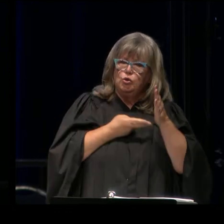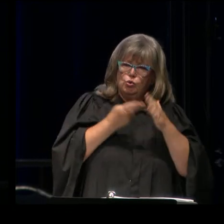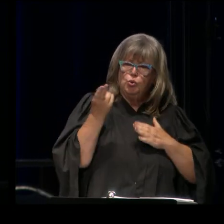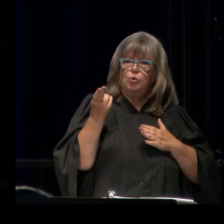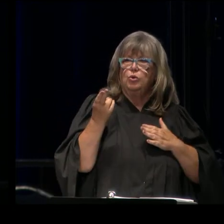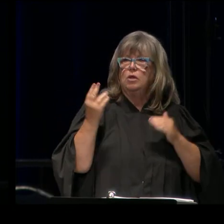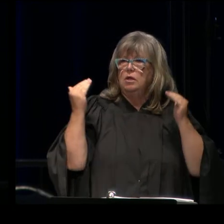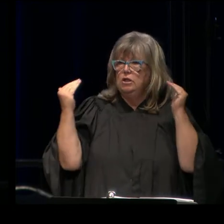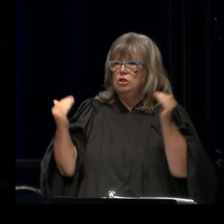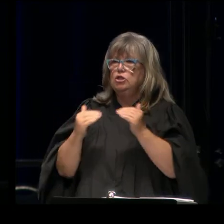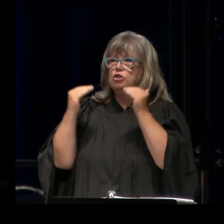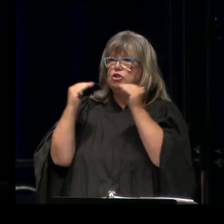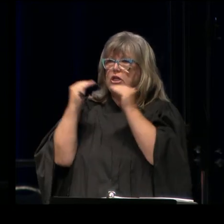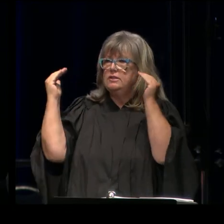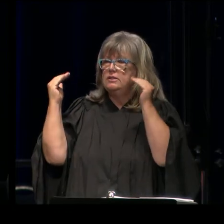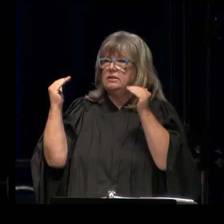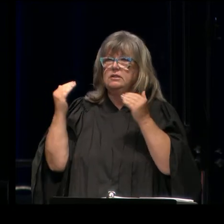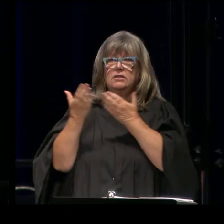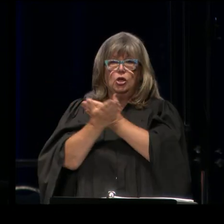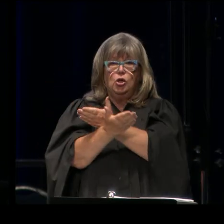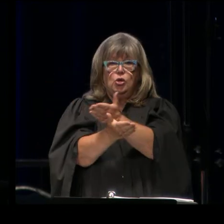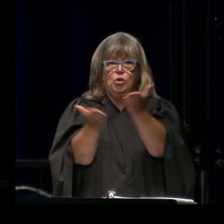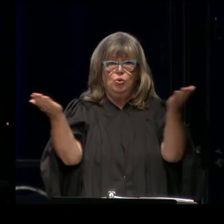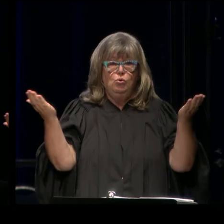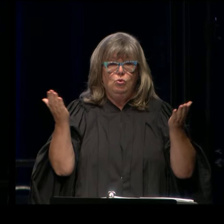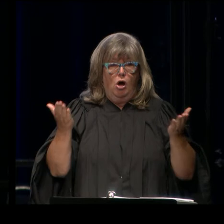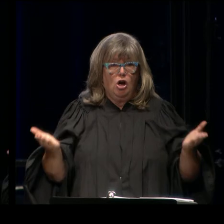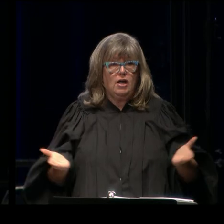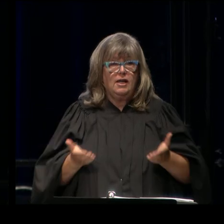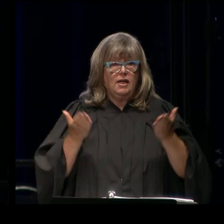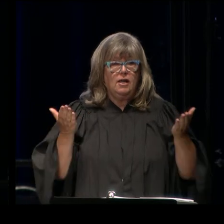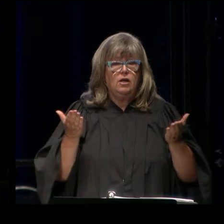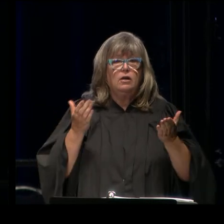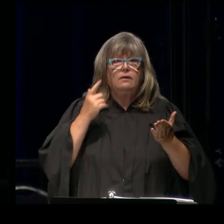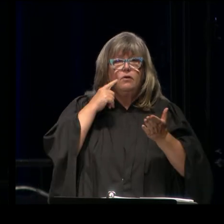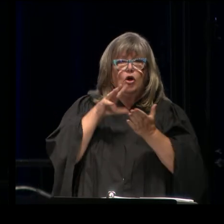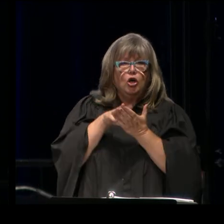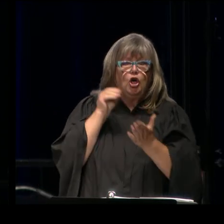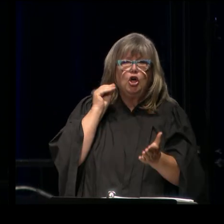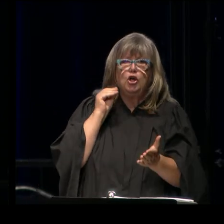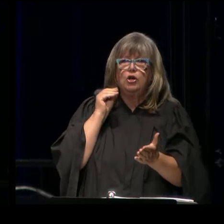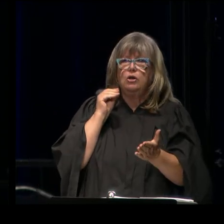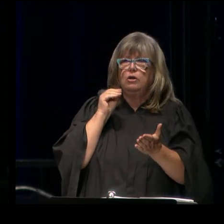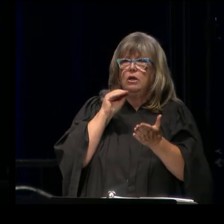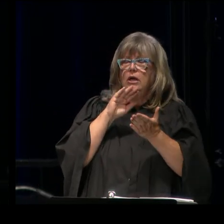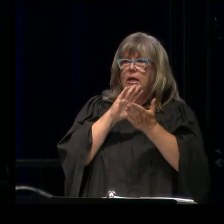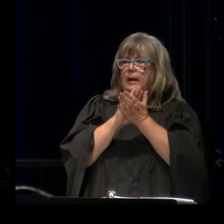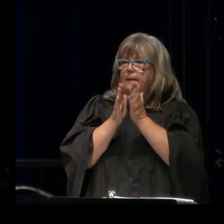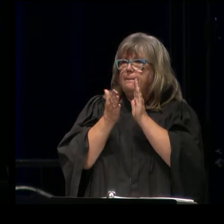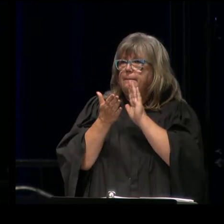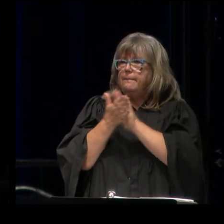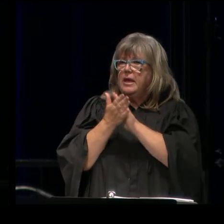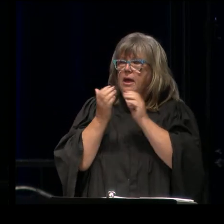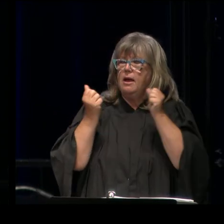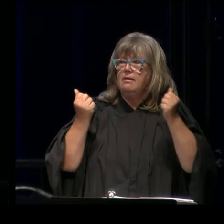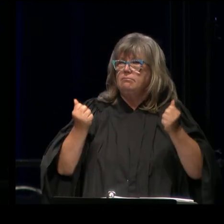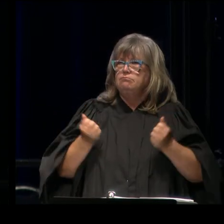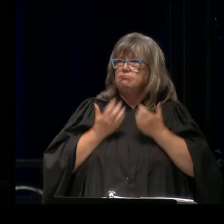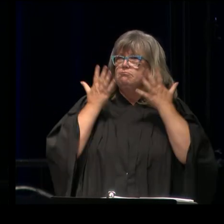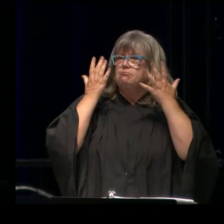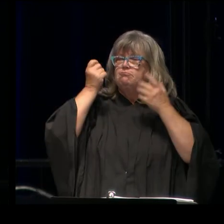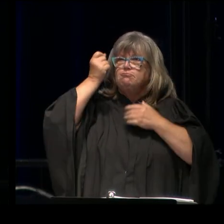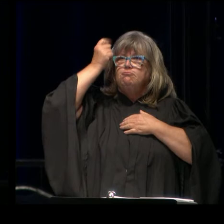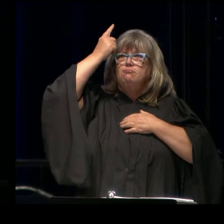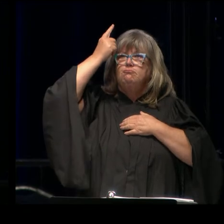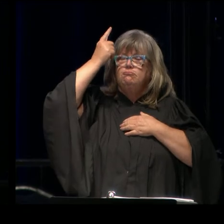And you are here to learn and be enlightened and see the truth